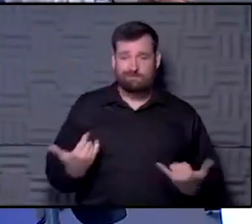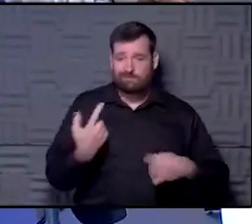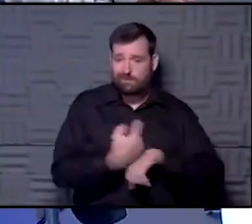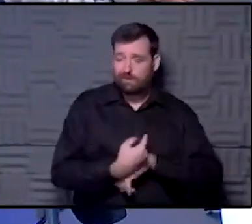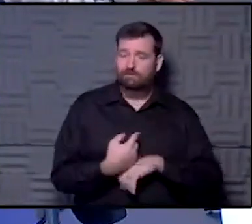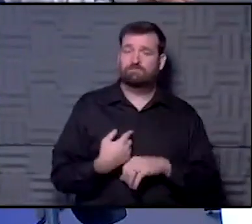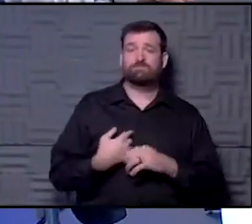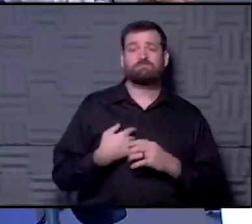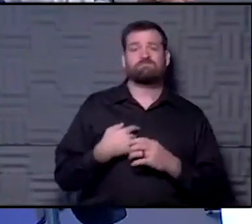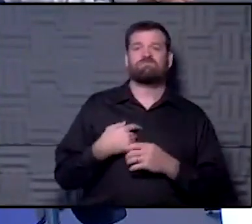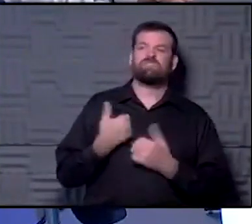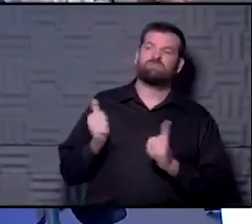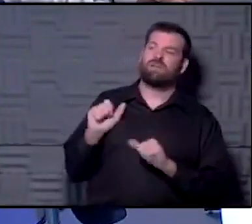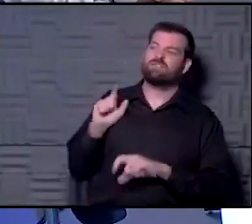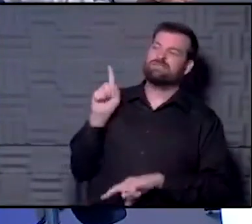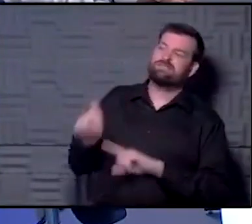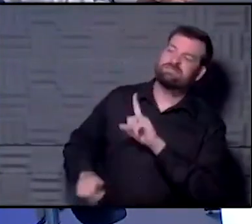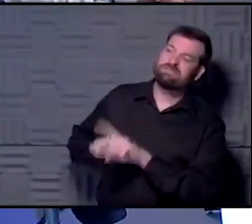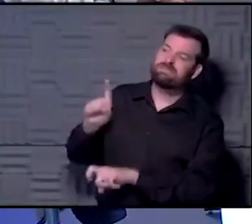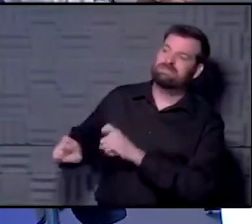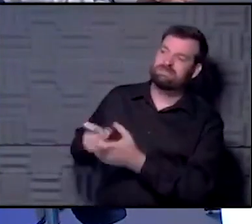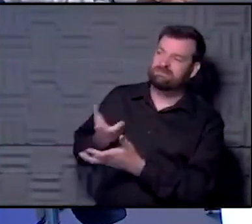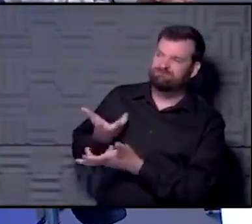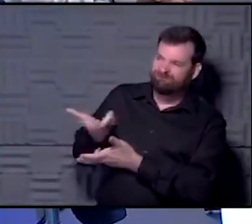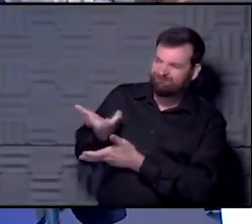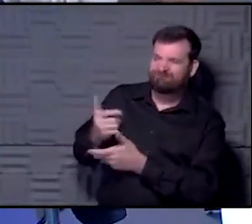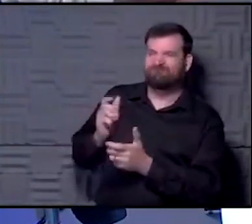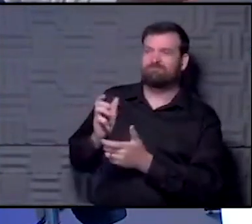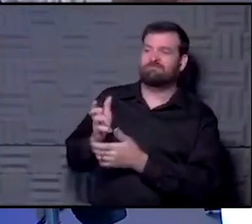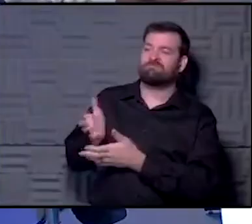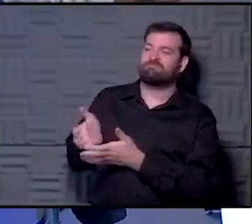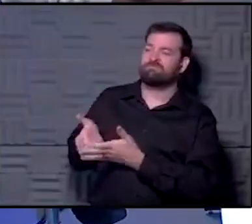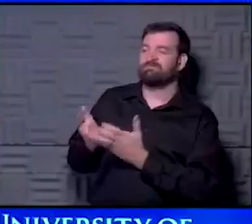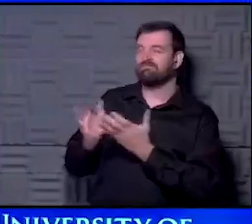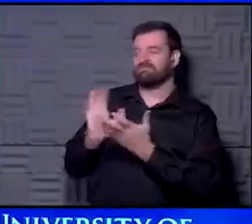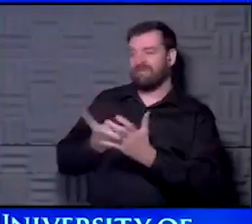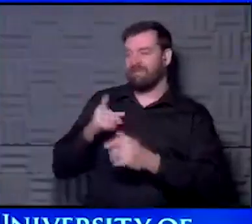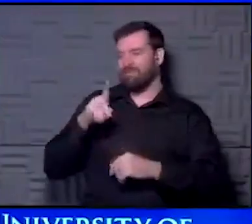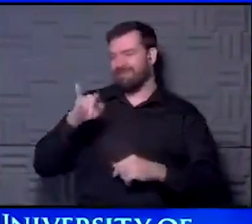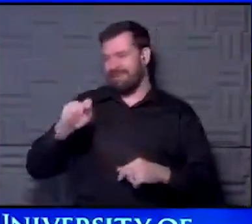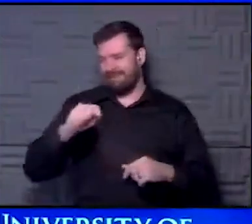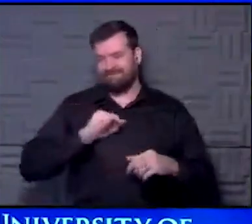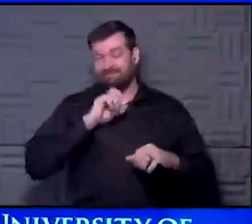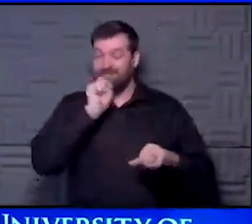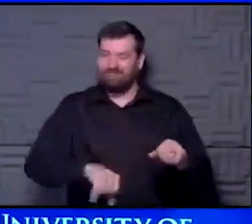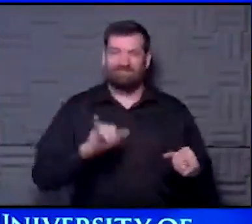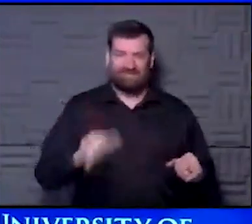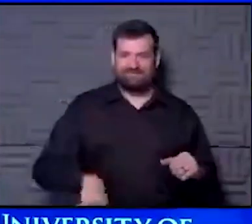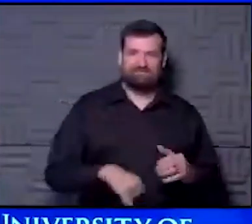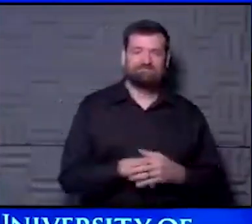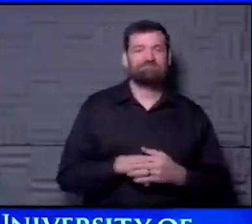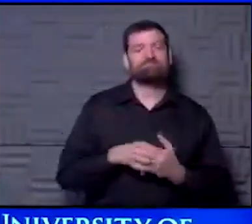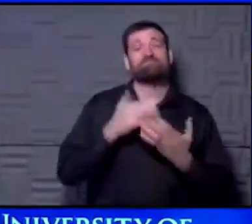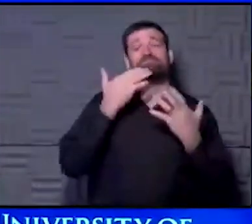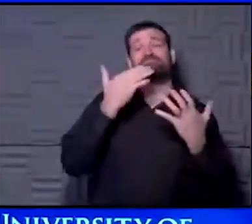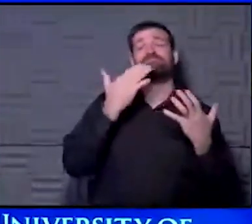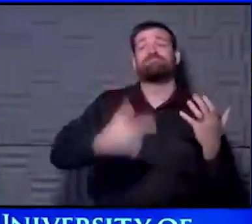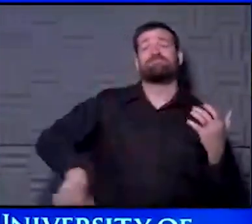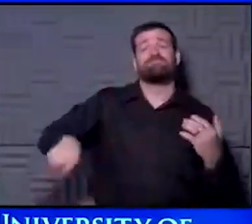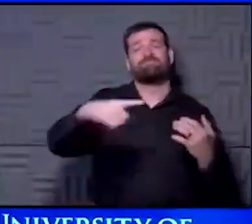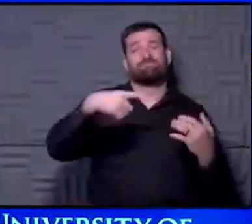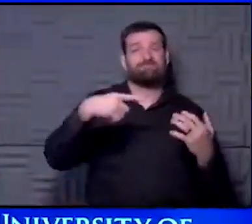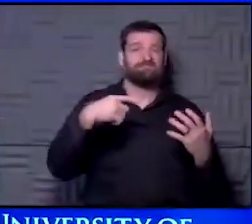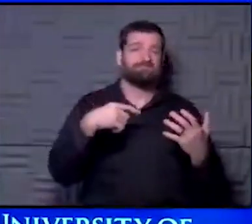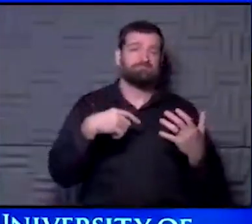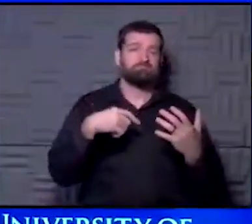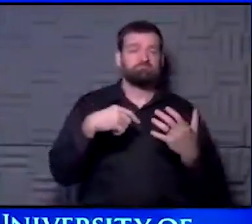us try and guilt you into agreeing with Dan and I's diets, which we love. We want to thank all of you who are out